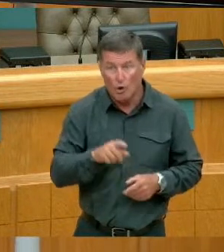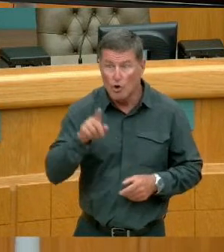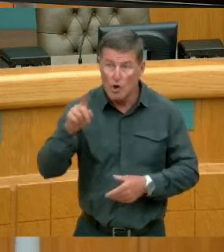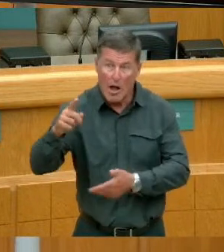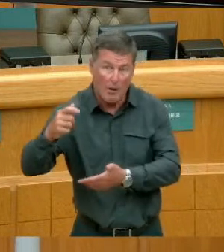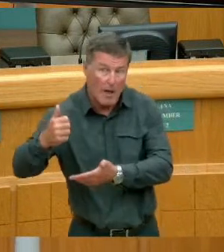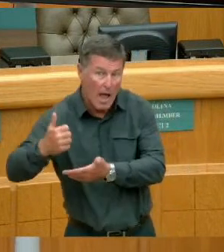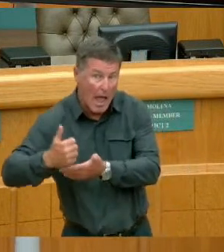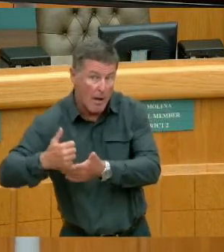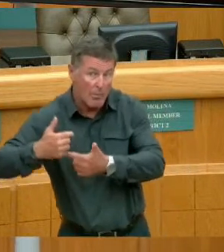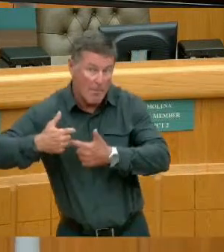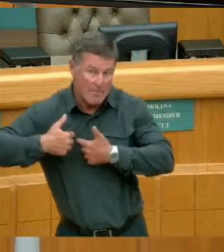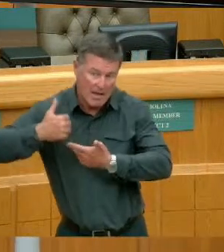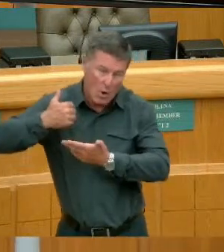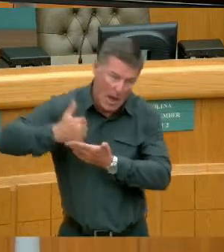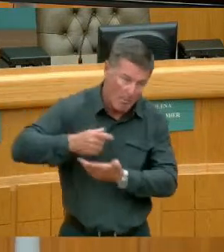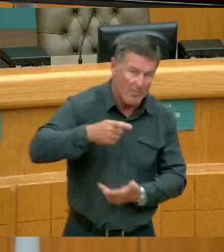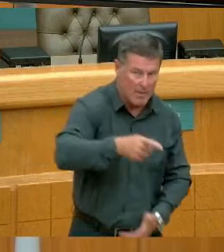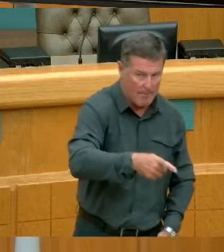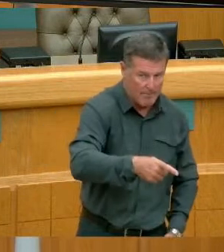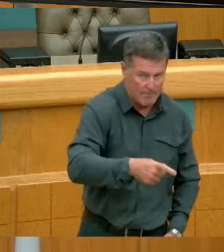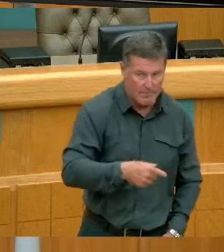to bring you better news tomorrow.